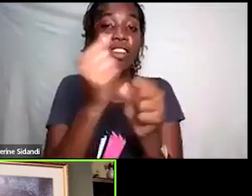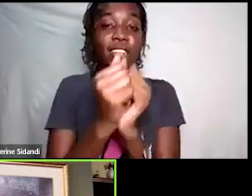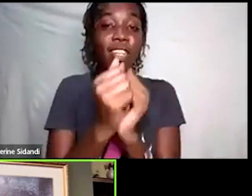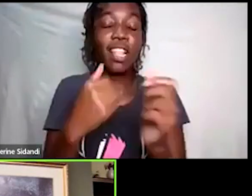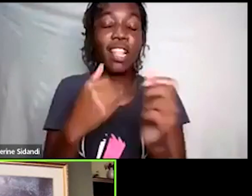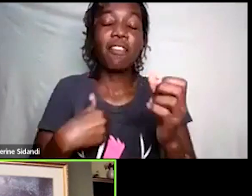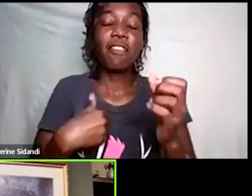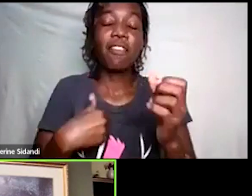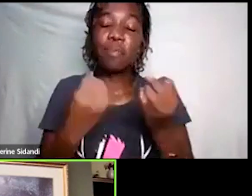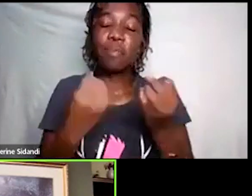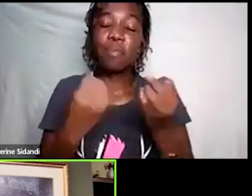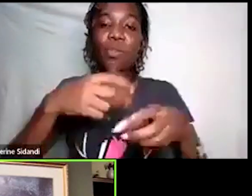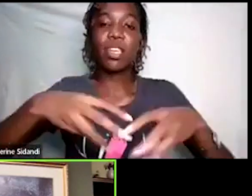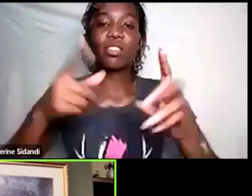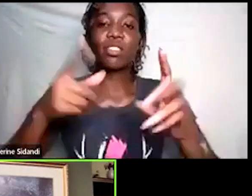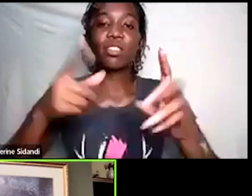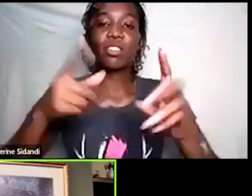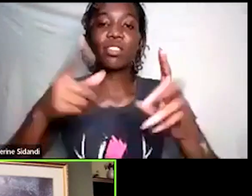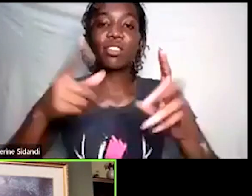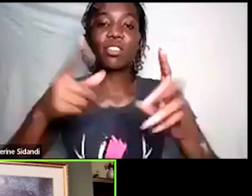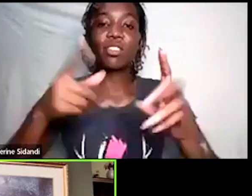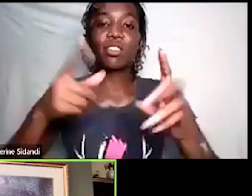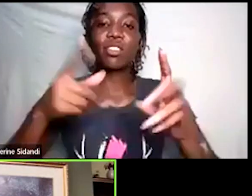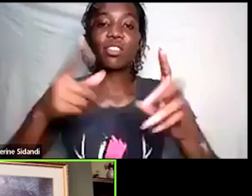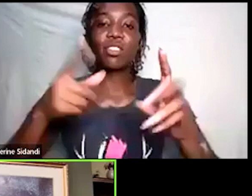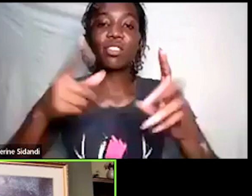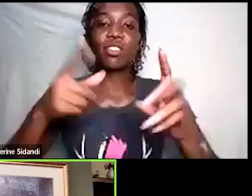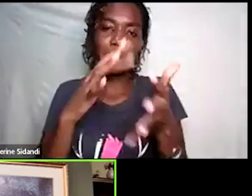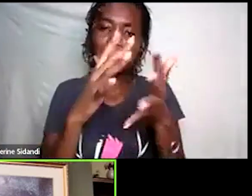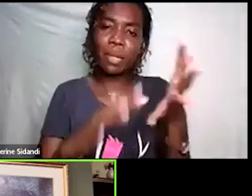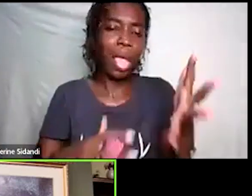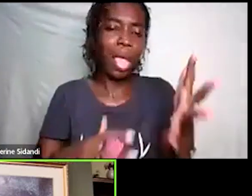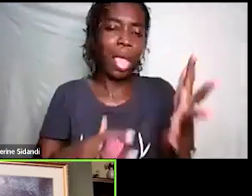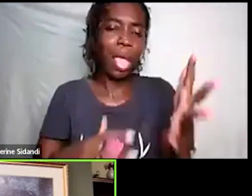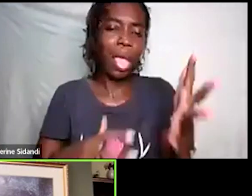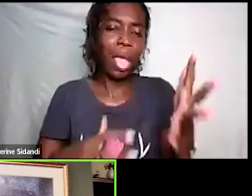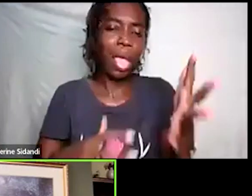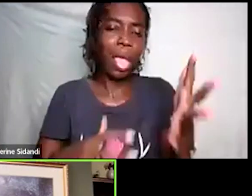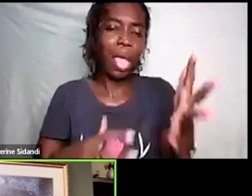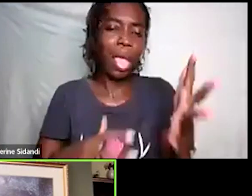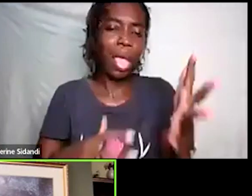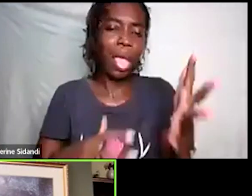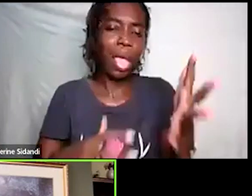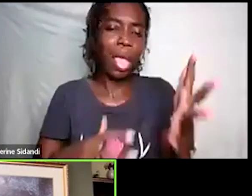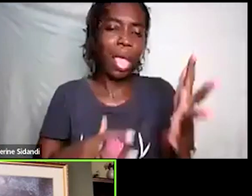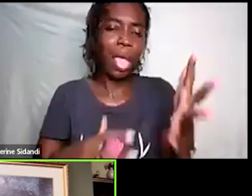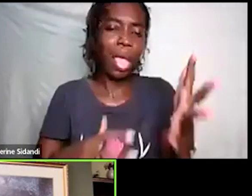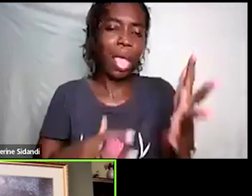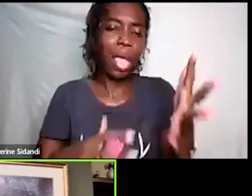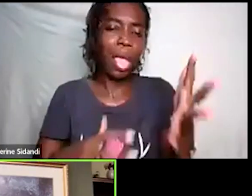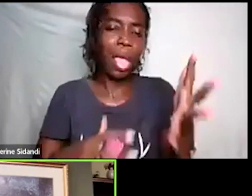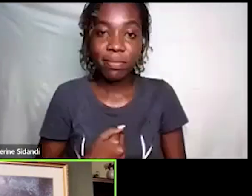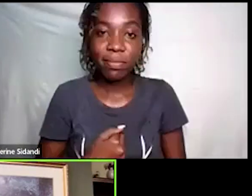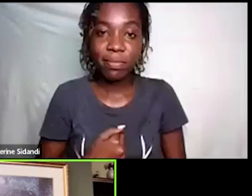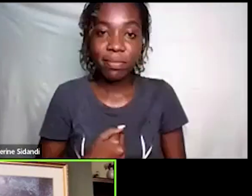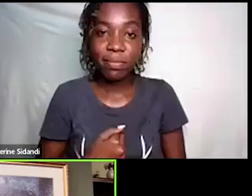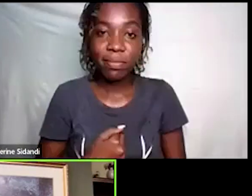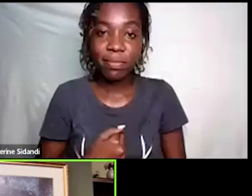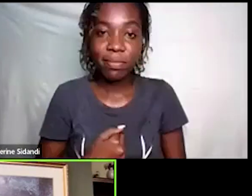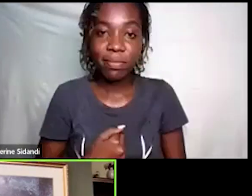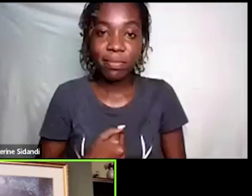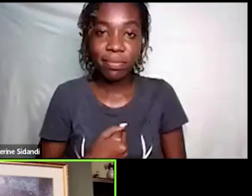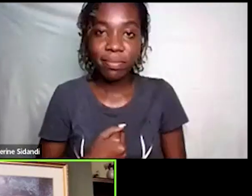comments here. People are very informed. It's not that they don't know. We all work in organizations and places